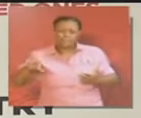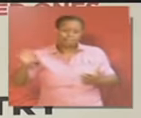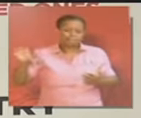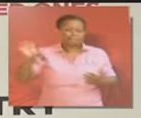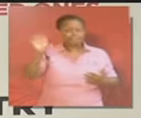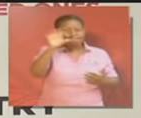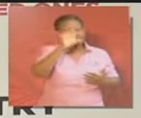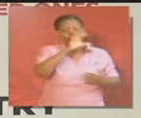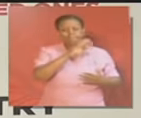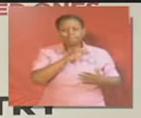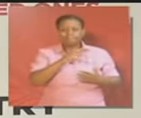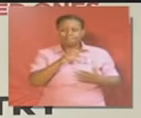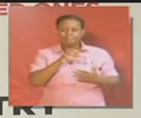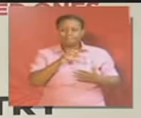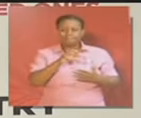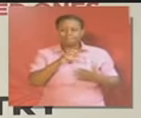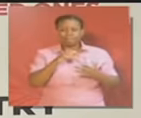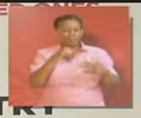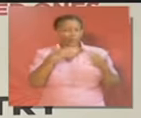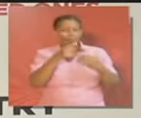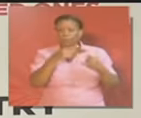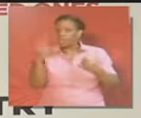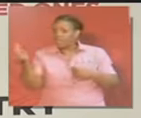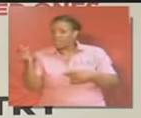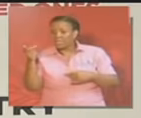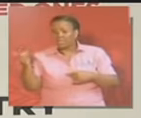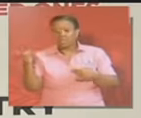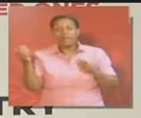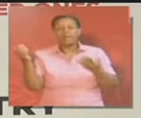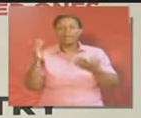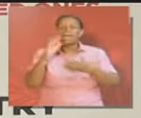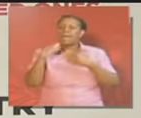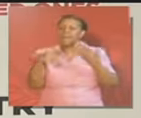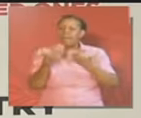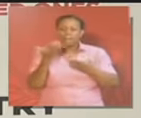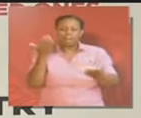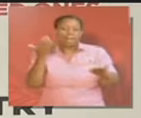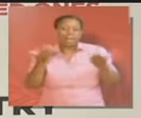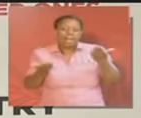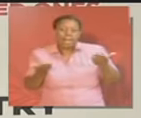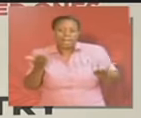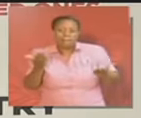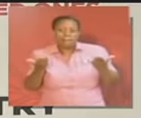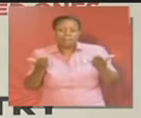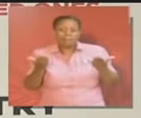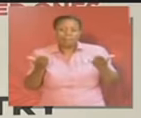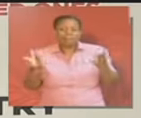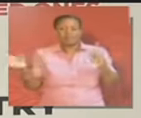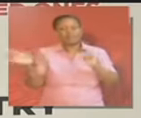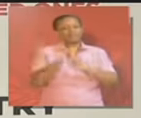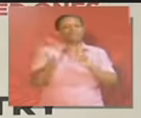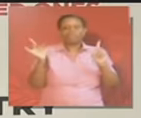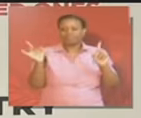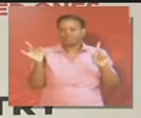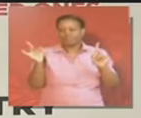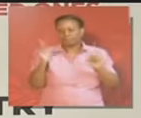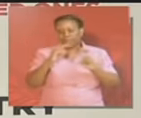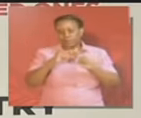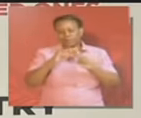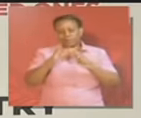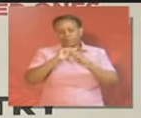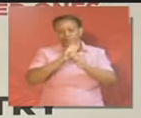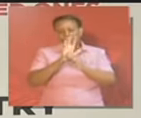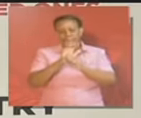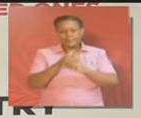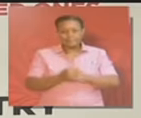being exposed and therefore quarantine appropriately. Now, the onset of symptoms, as we said, the onset of symptoms